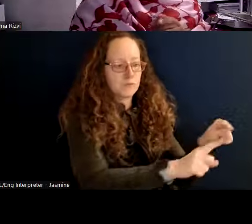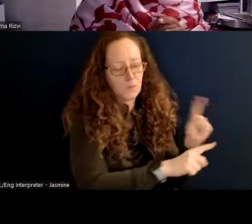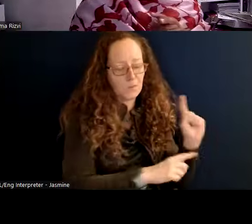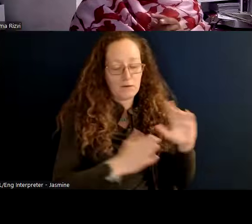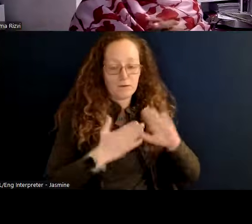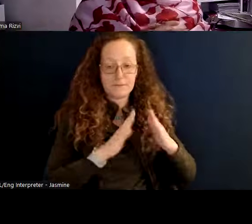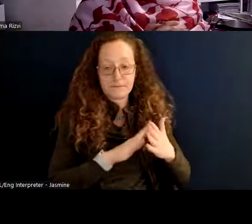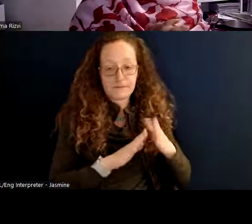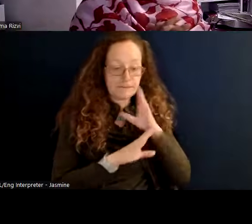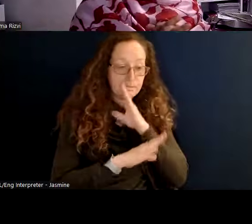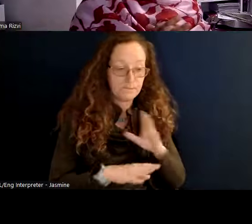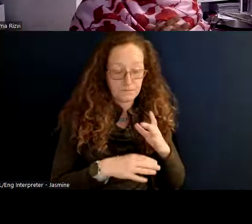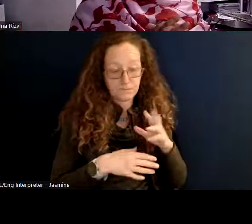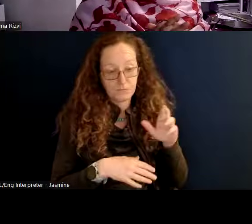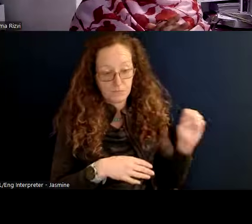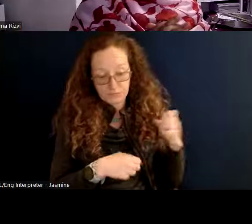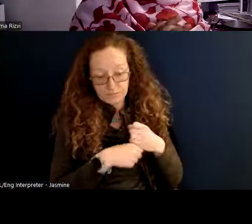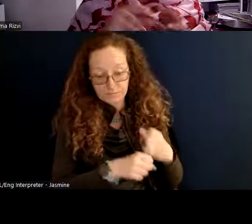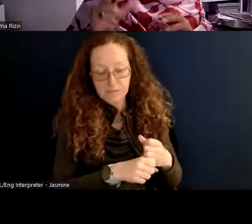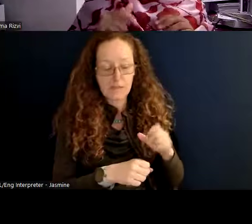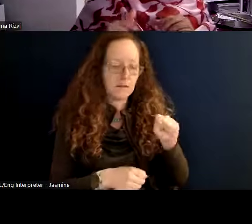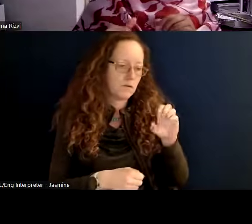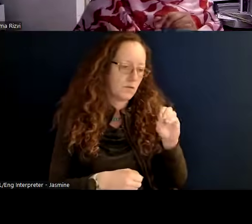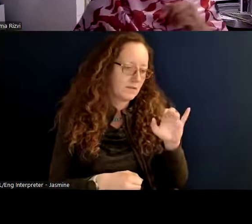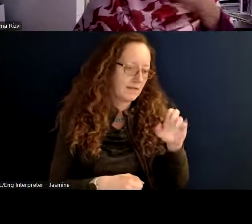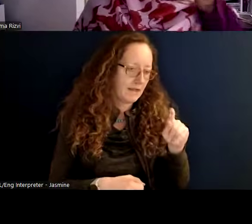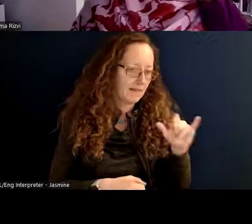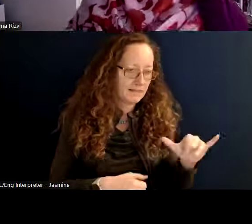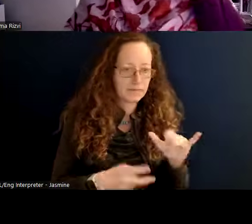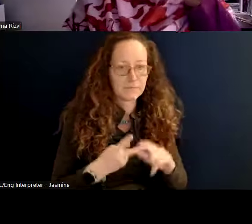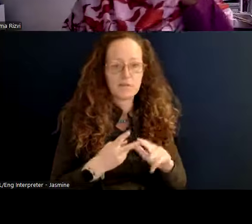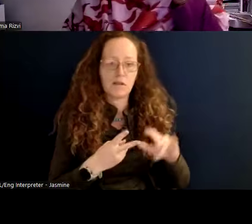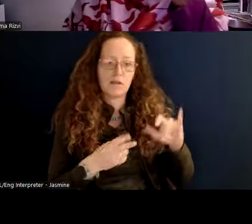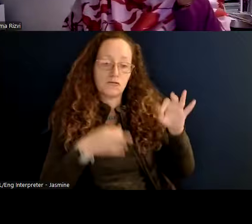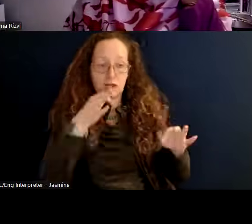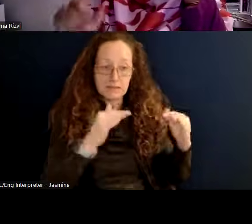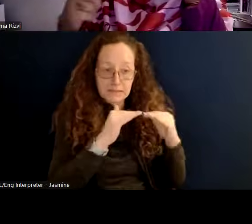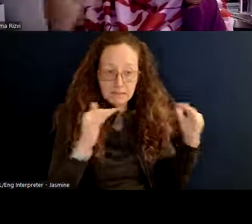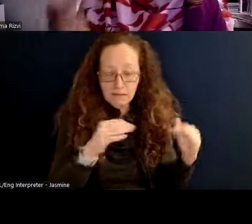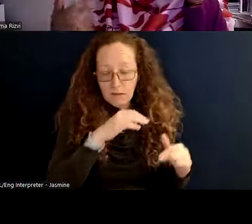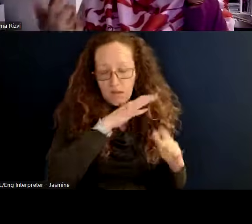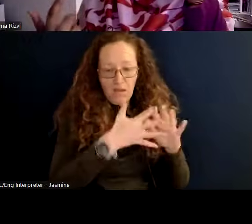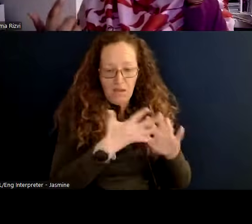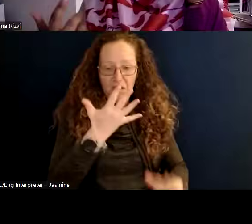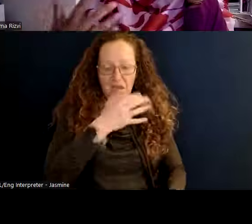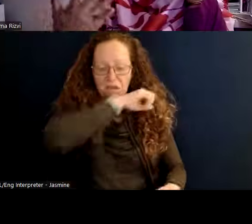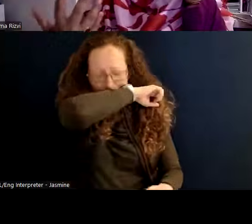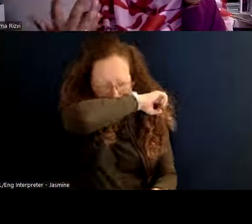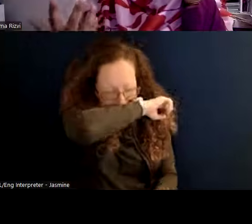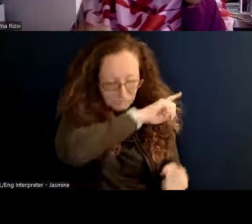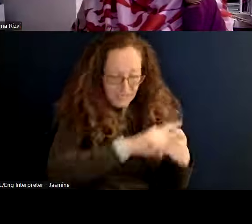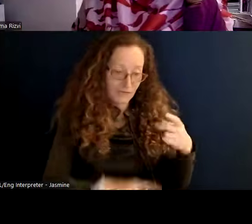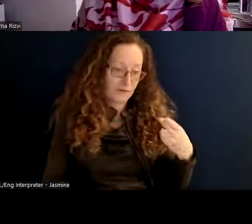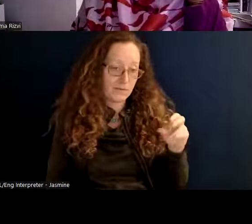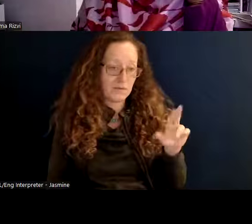sociality, collaboration, democracy, and justice. And this comes from Alam in Houston. So now within this background, what we're looking